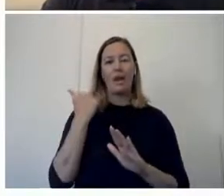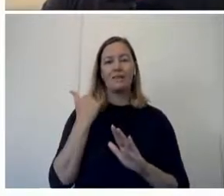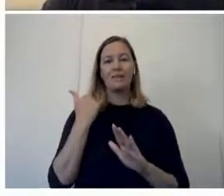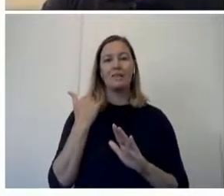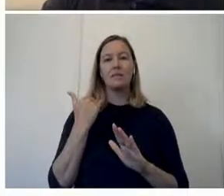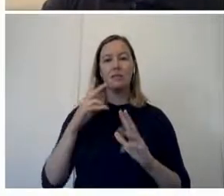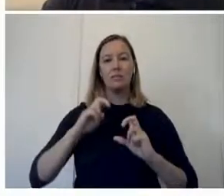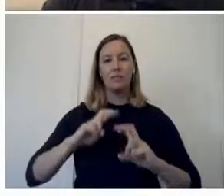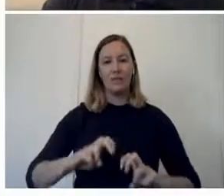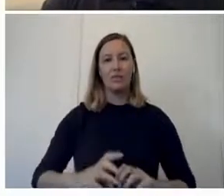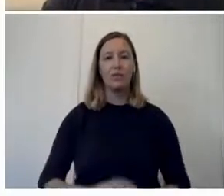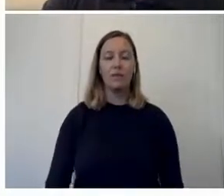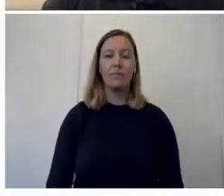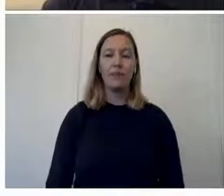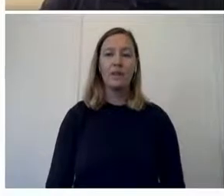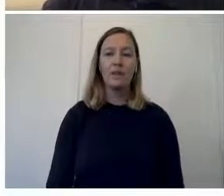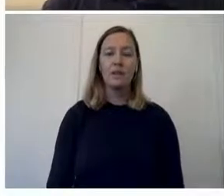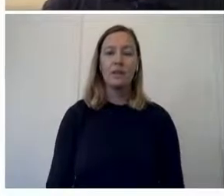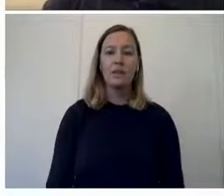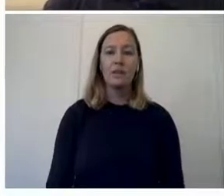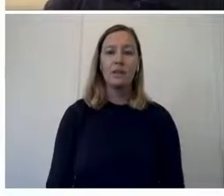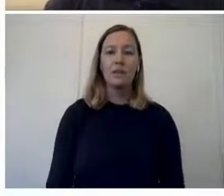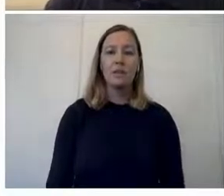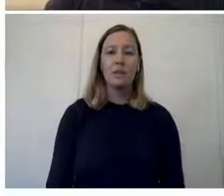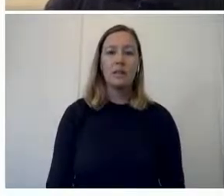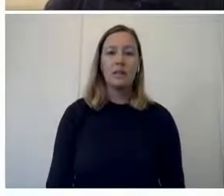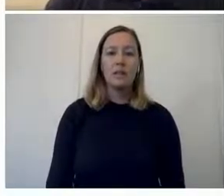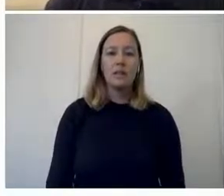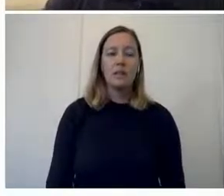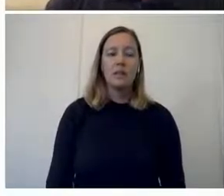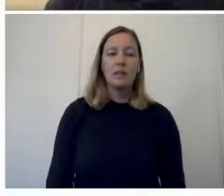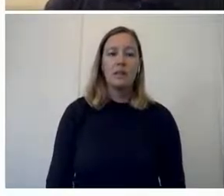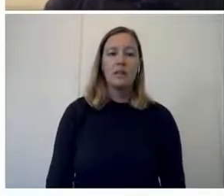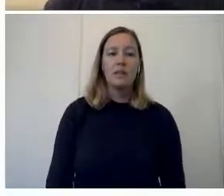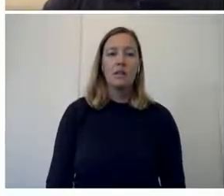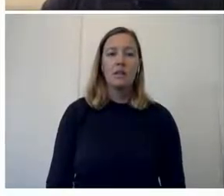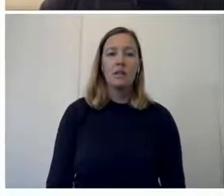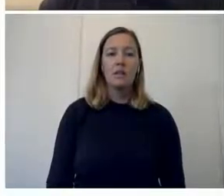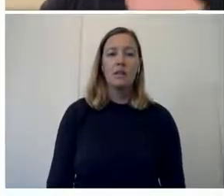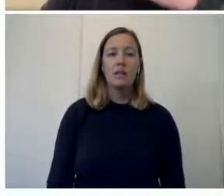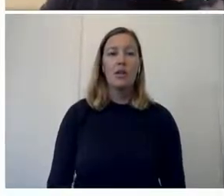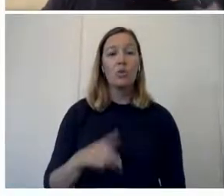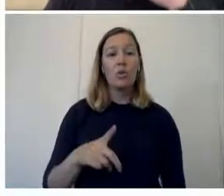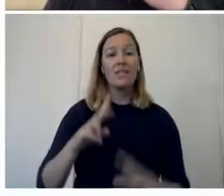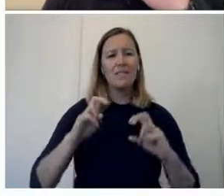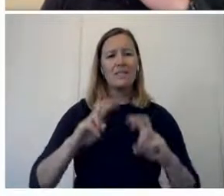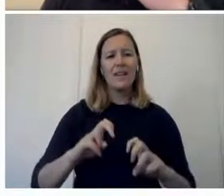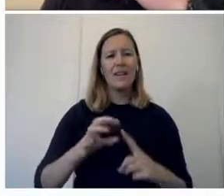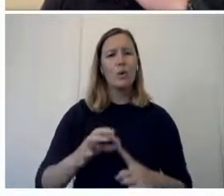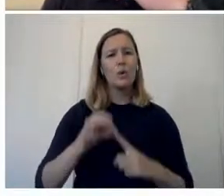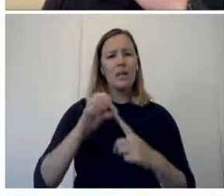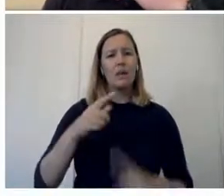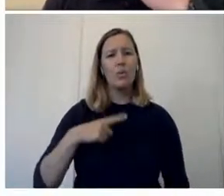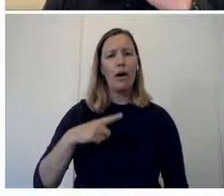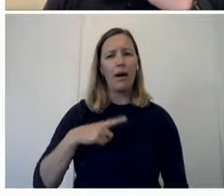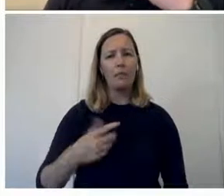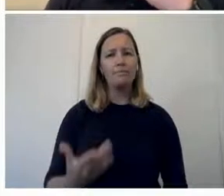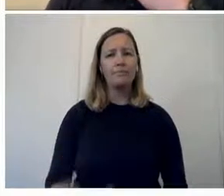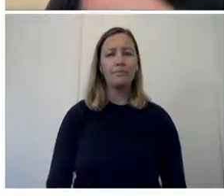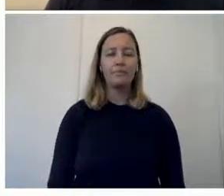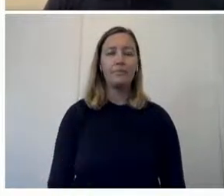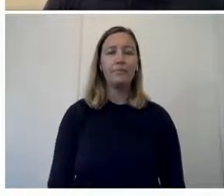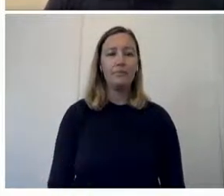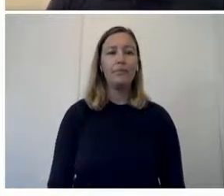So what makes this study actually unique? Well, there is a few things about